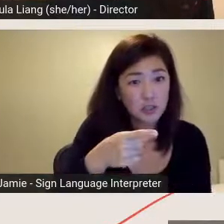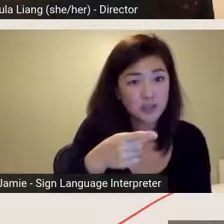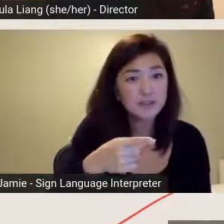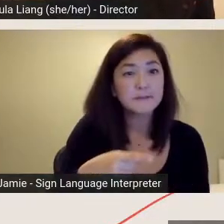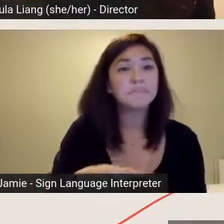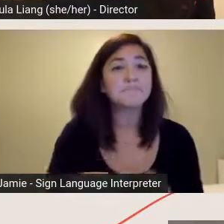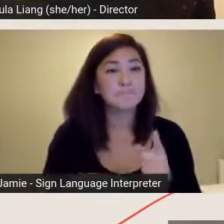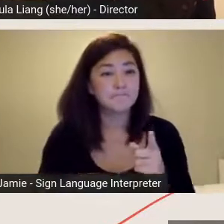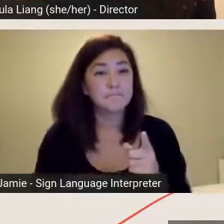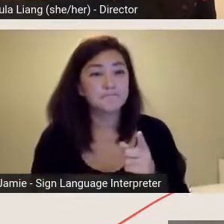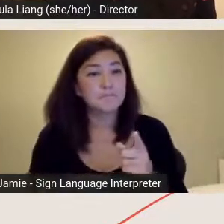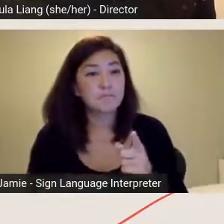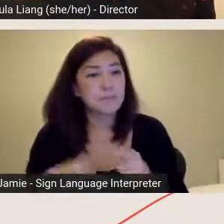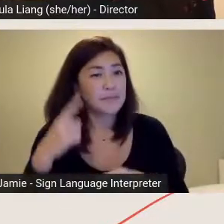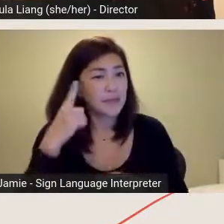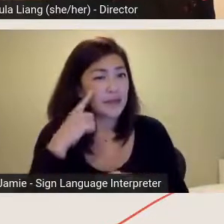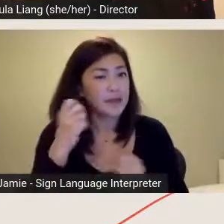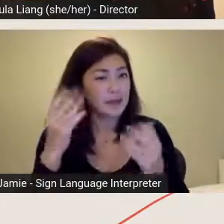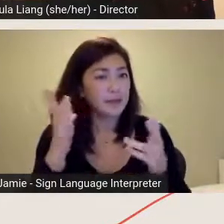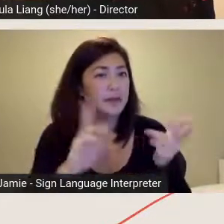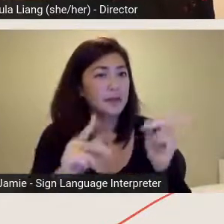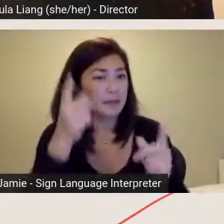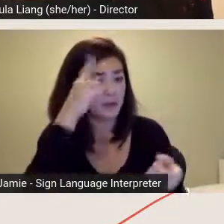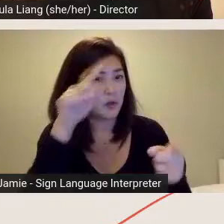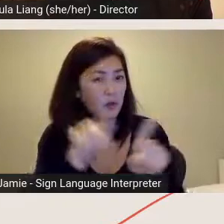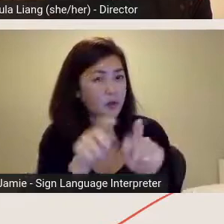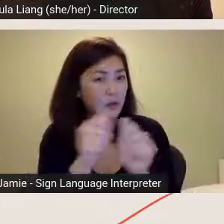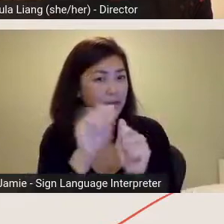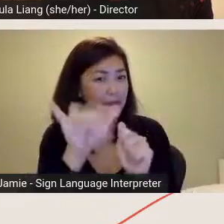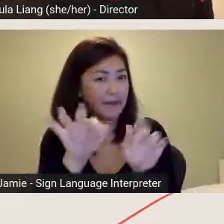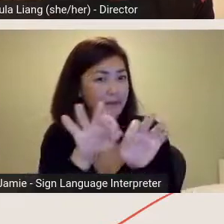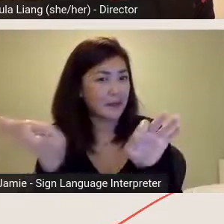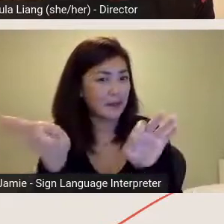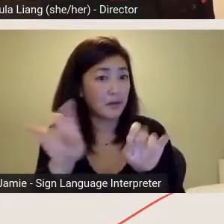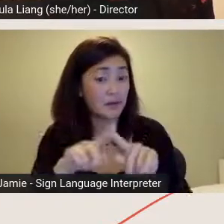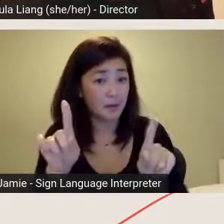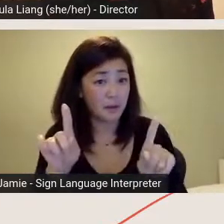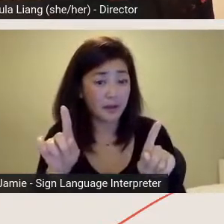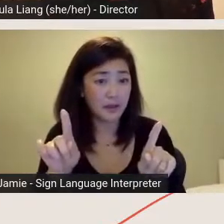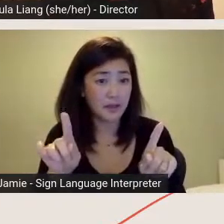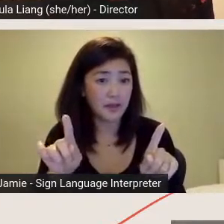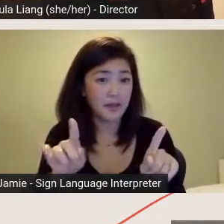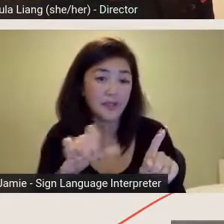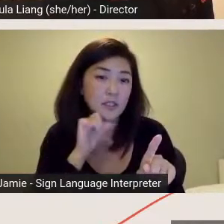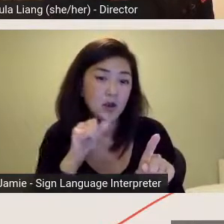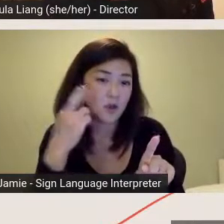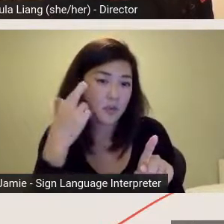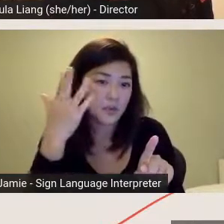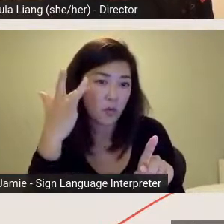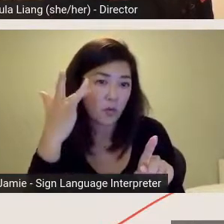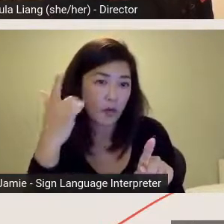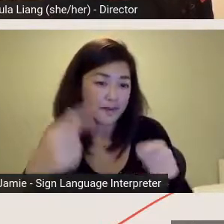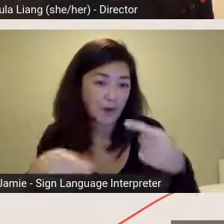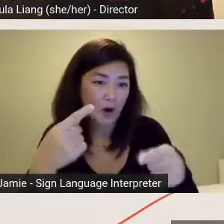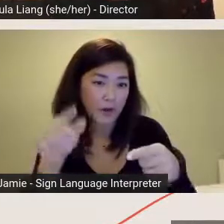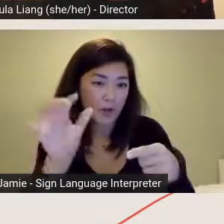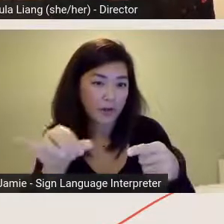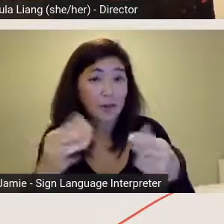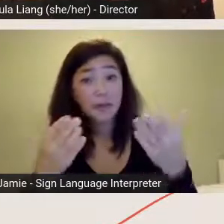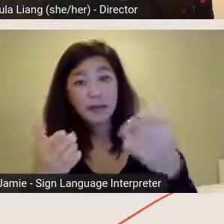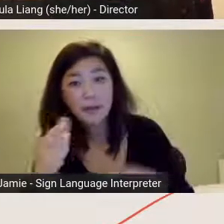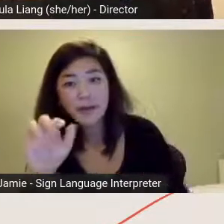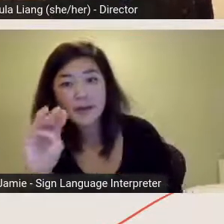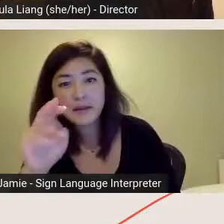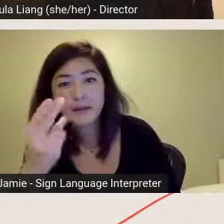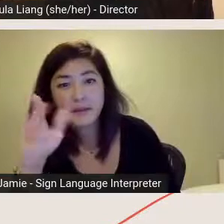I think that a lot of people would agree with that statement, but I also don't think that that's what a lot of those folks were arguing. And maybe Michelle and Jason can chime in. I